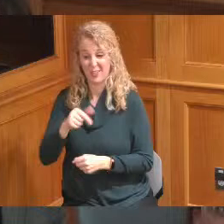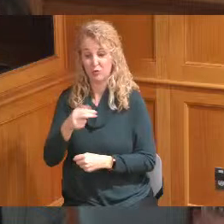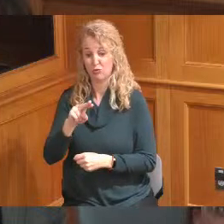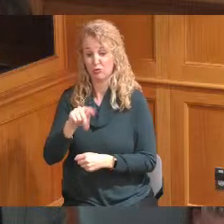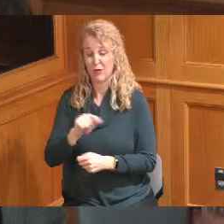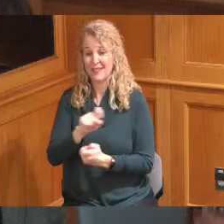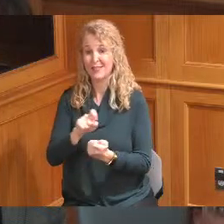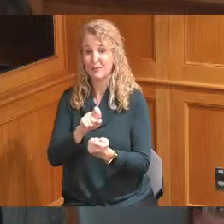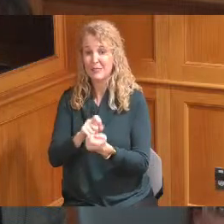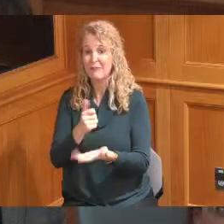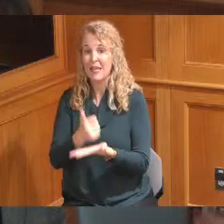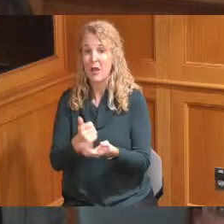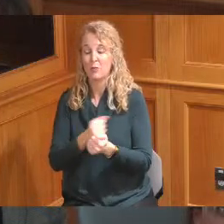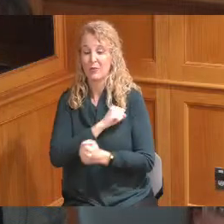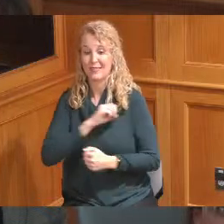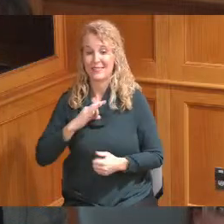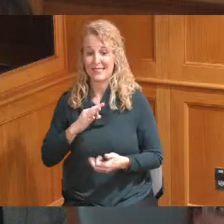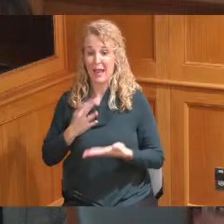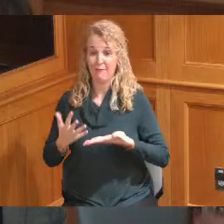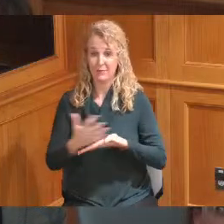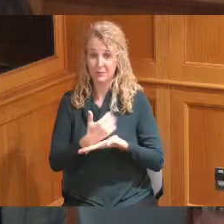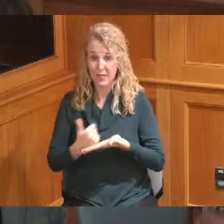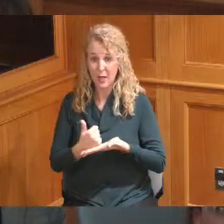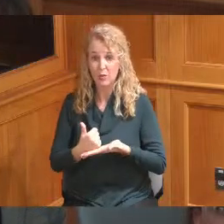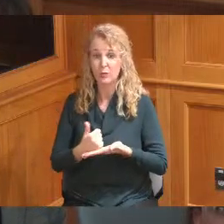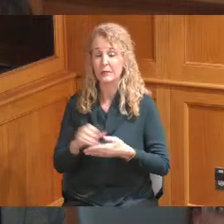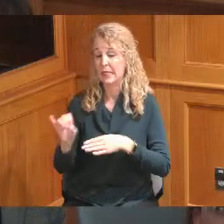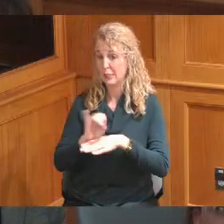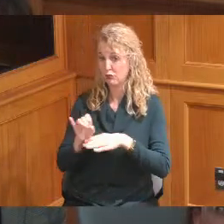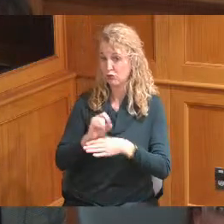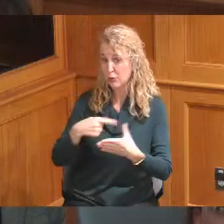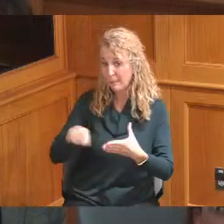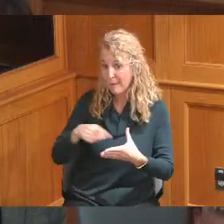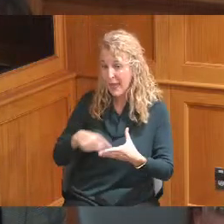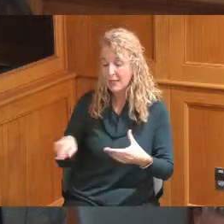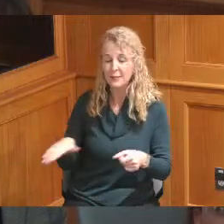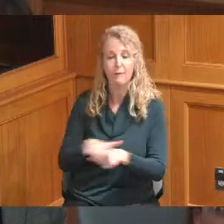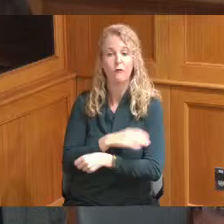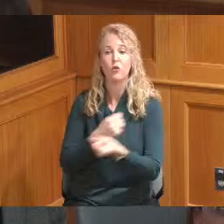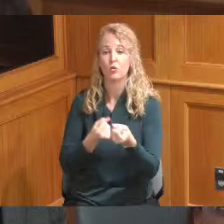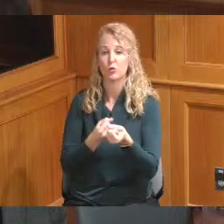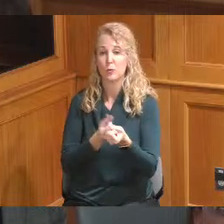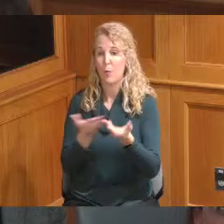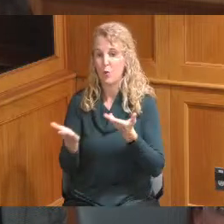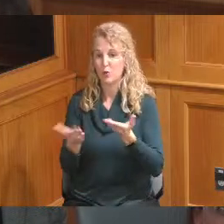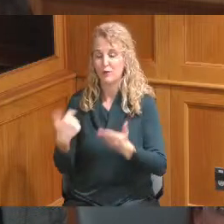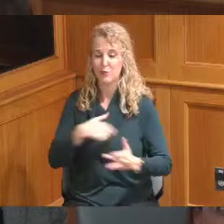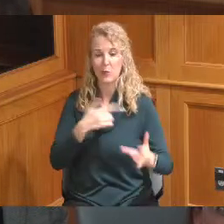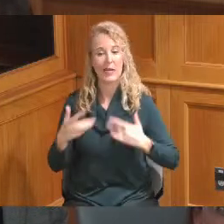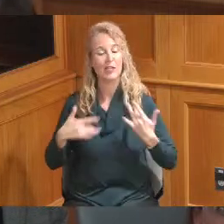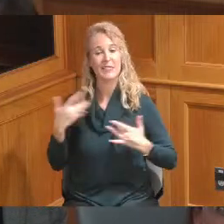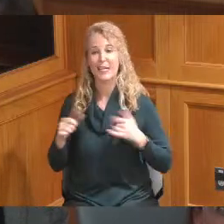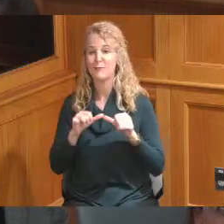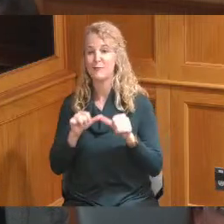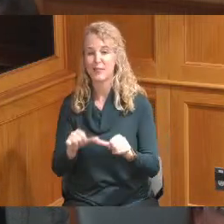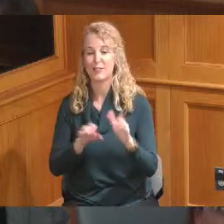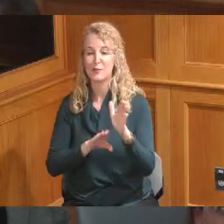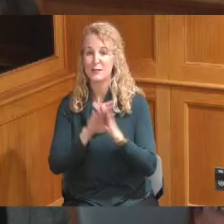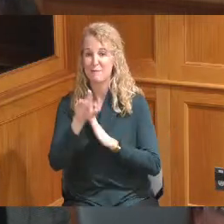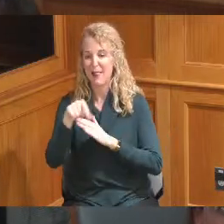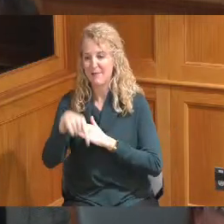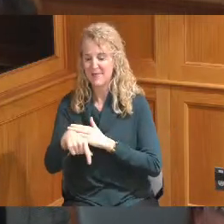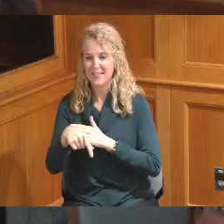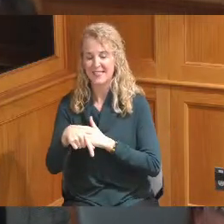staff salaries, the internship wages for participants, and wraparound supportive services. We look forward to continuing to develop a toolbox of